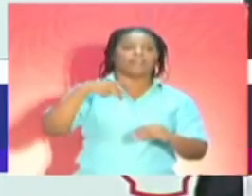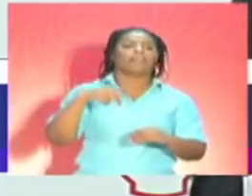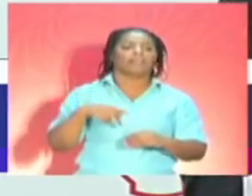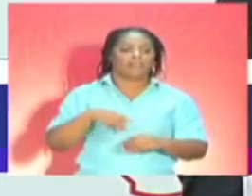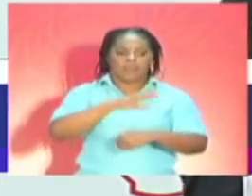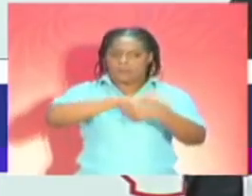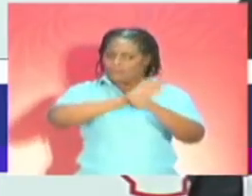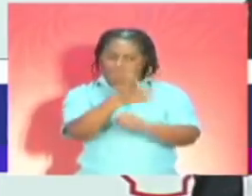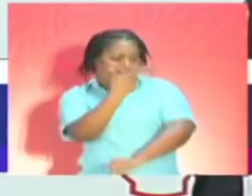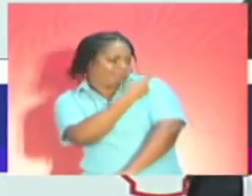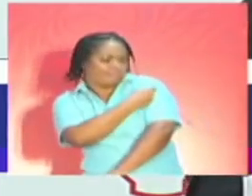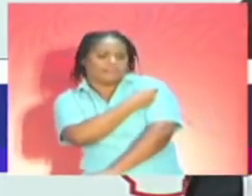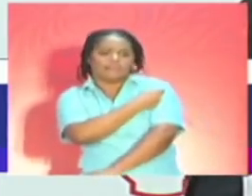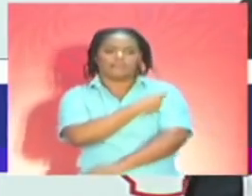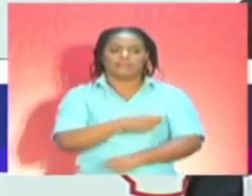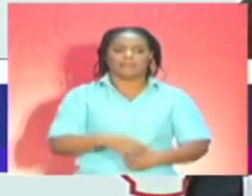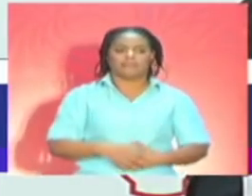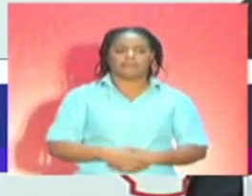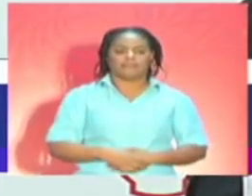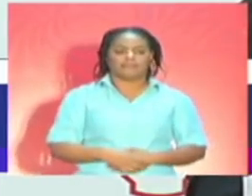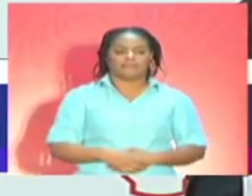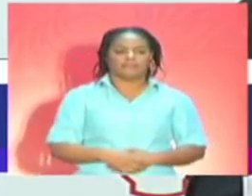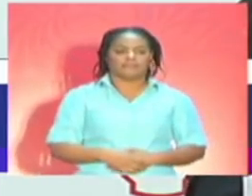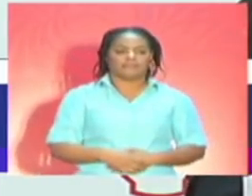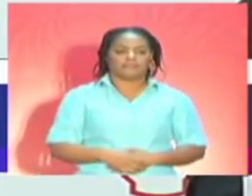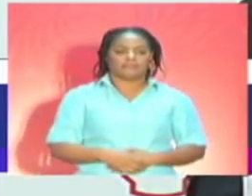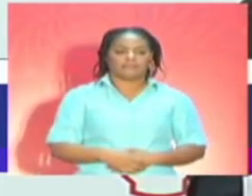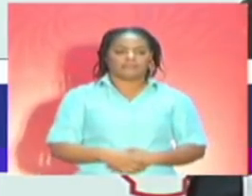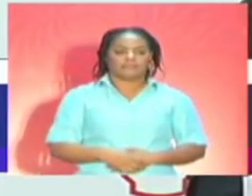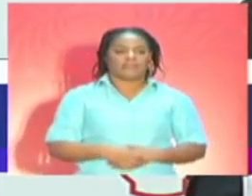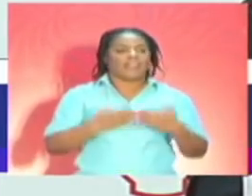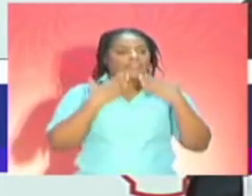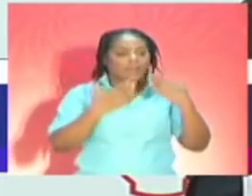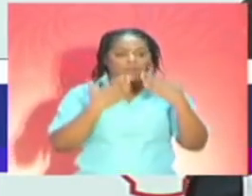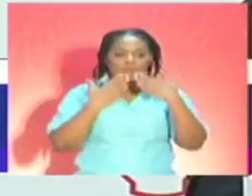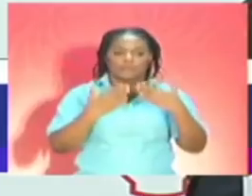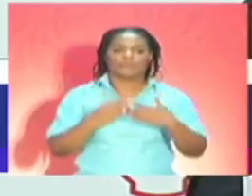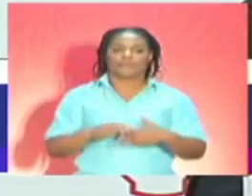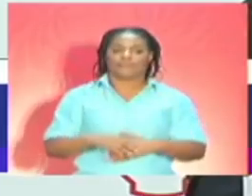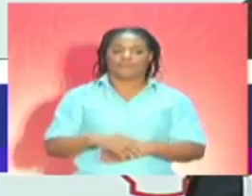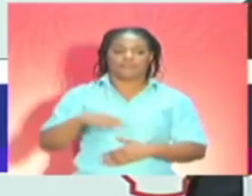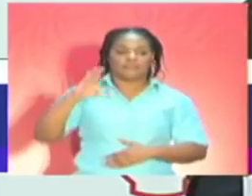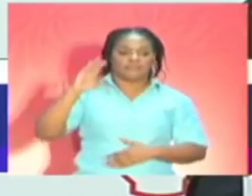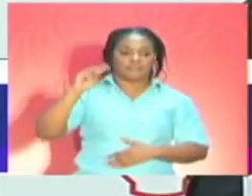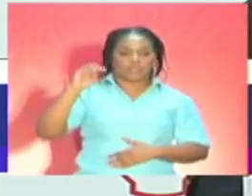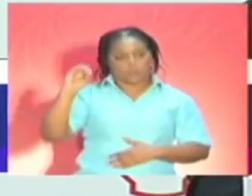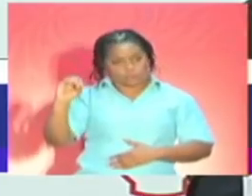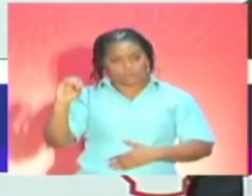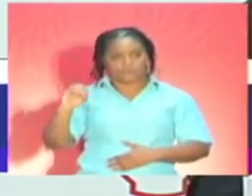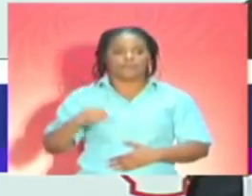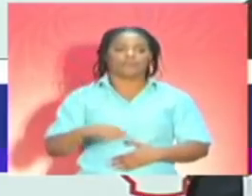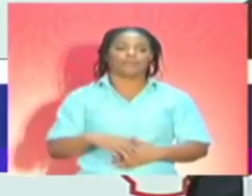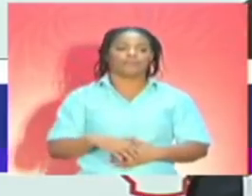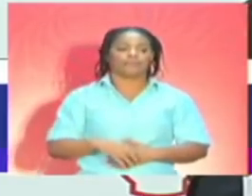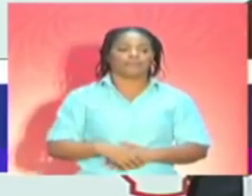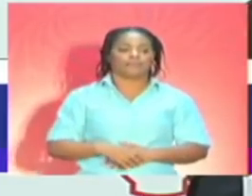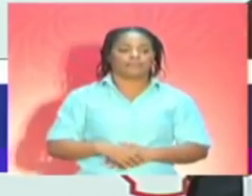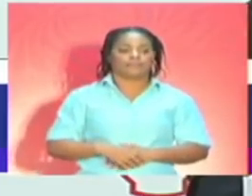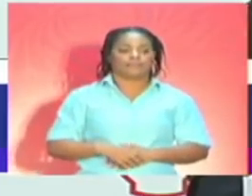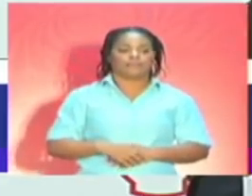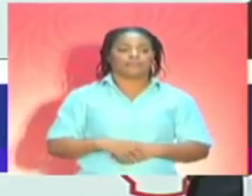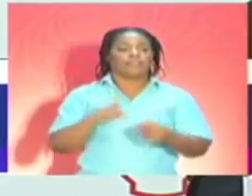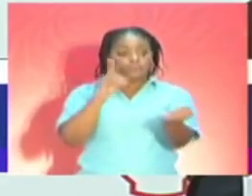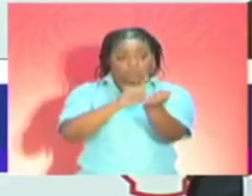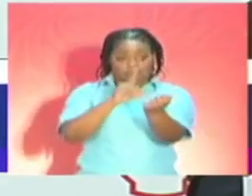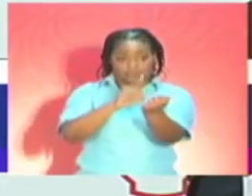Thank you very much, Mr. Alexander. Chief Medical Officer, Dr. Roshan Parasuram, Dr. Hazel